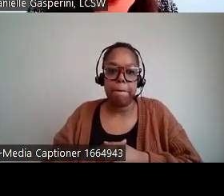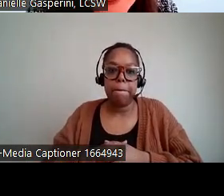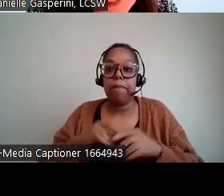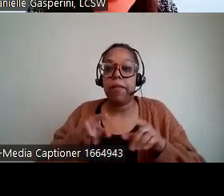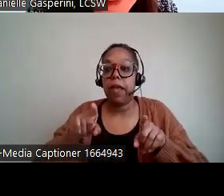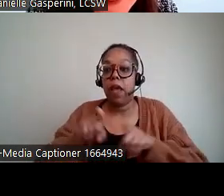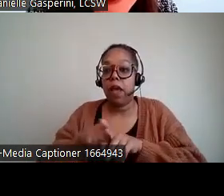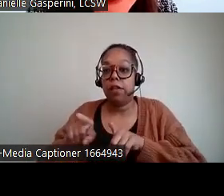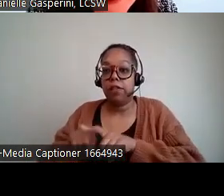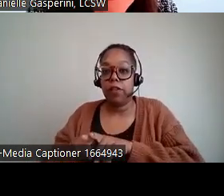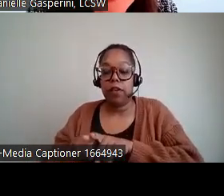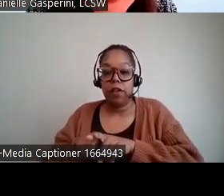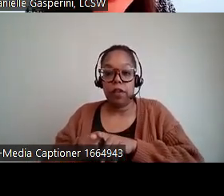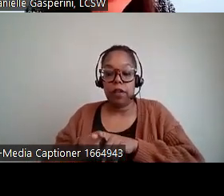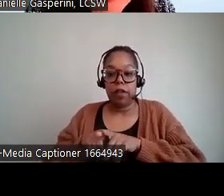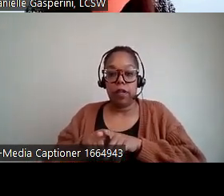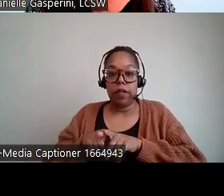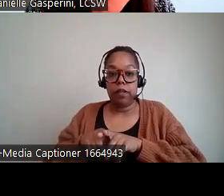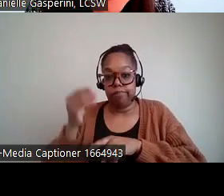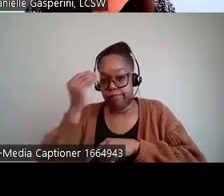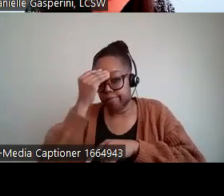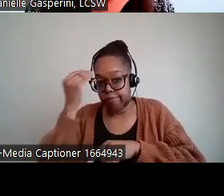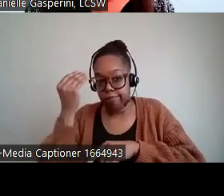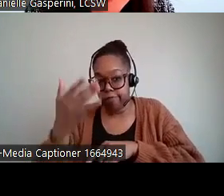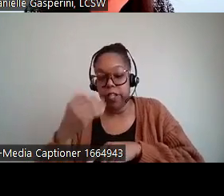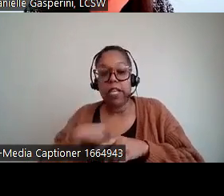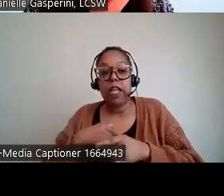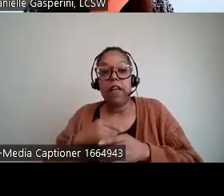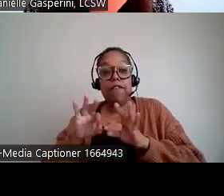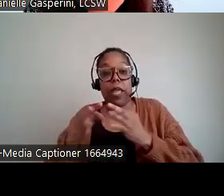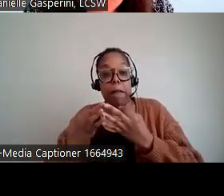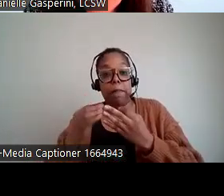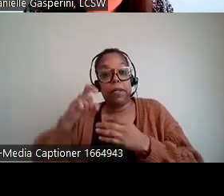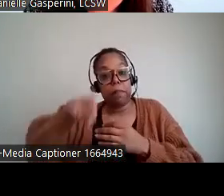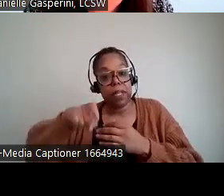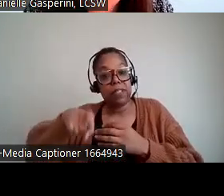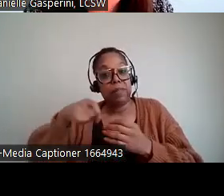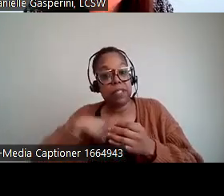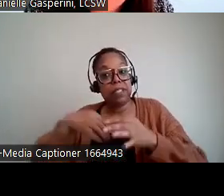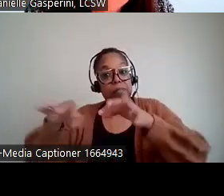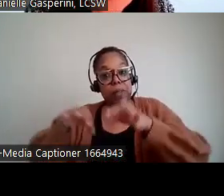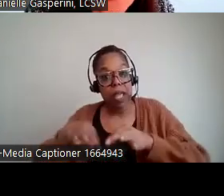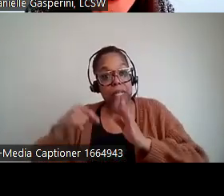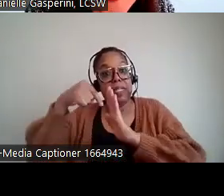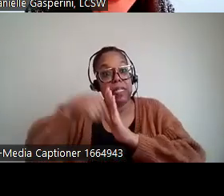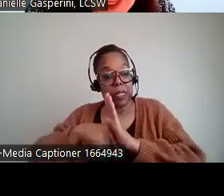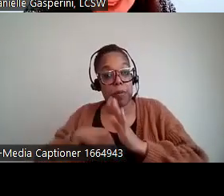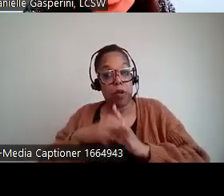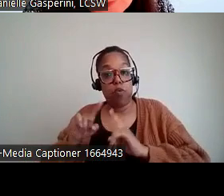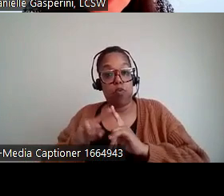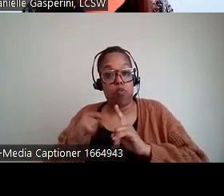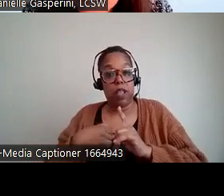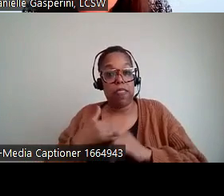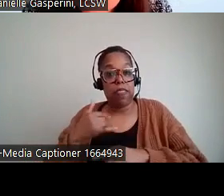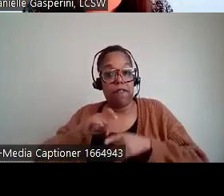really try to emphasize that families need to give as much information and detail as possible when they're making that phone call. And I